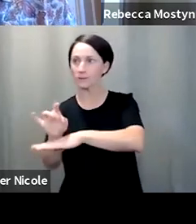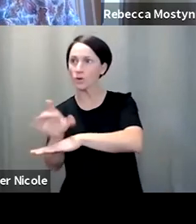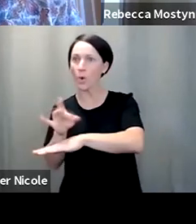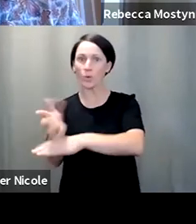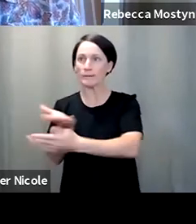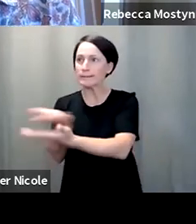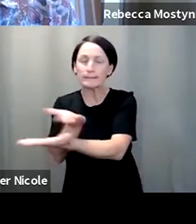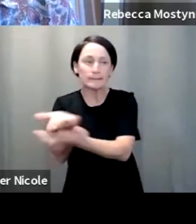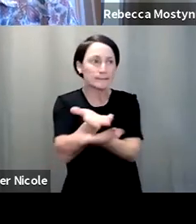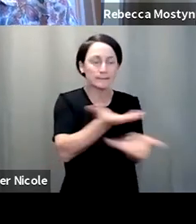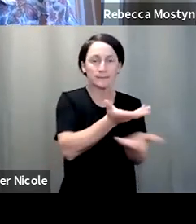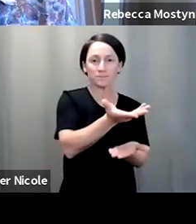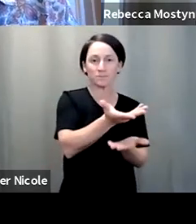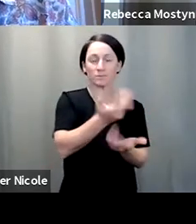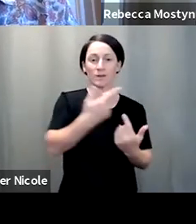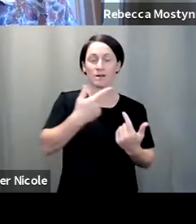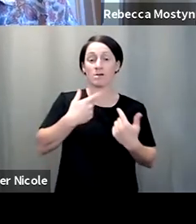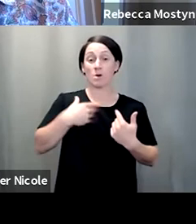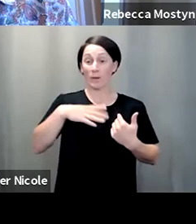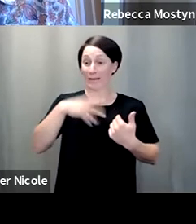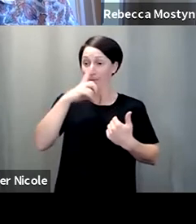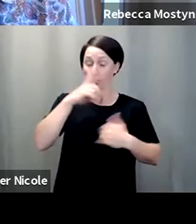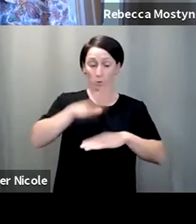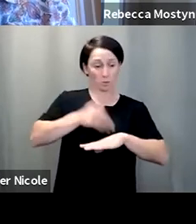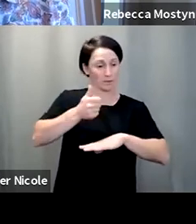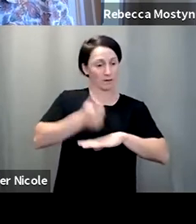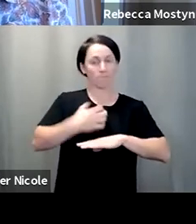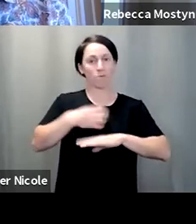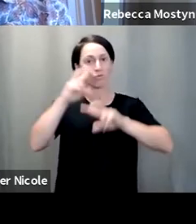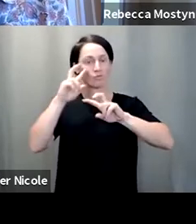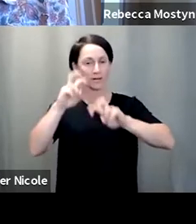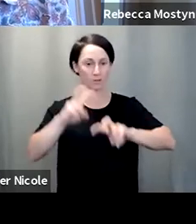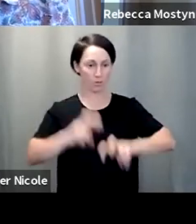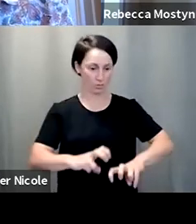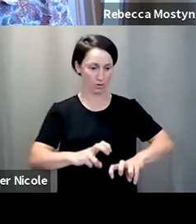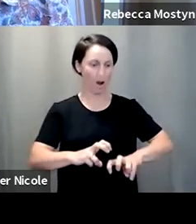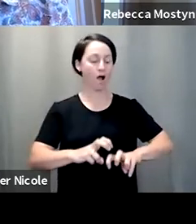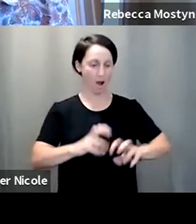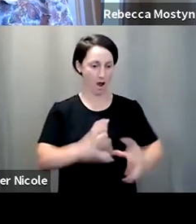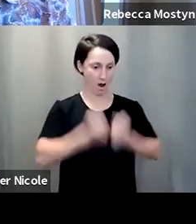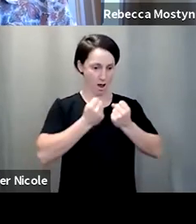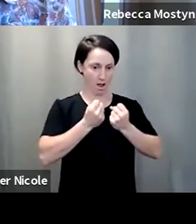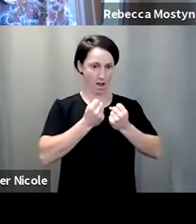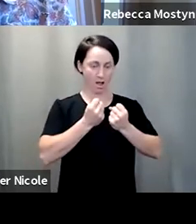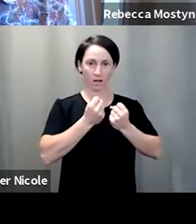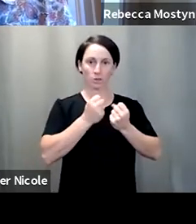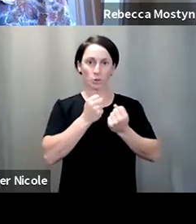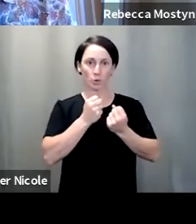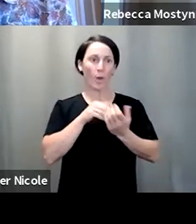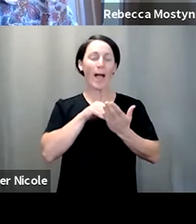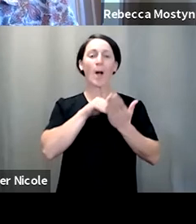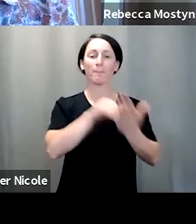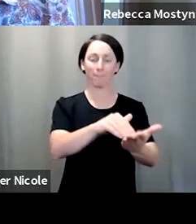concoct studies that will meet the needs of the sector. And it should not be left to consultants or